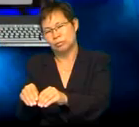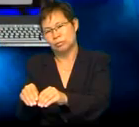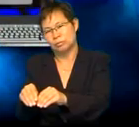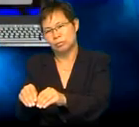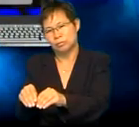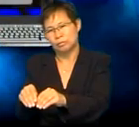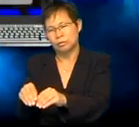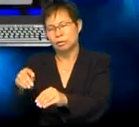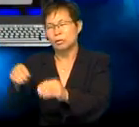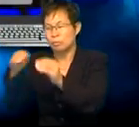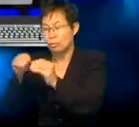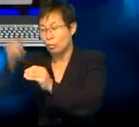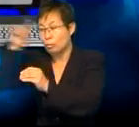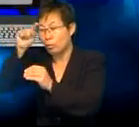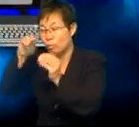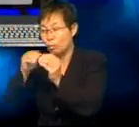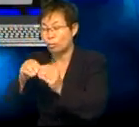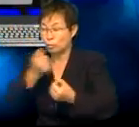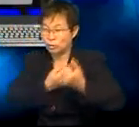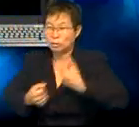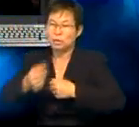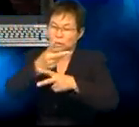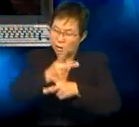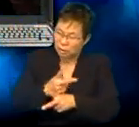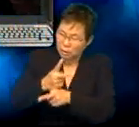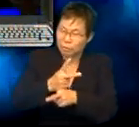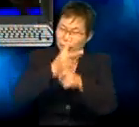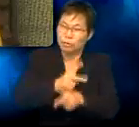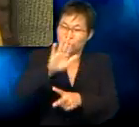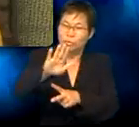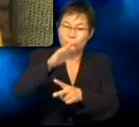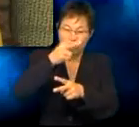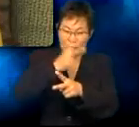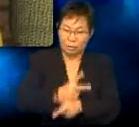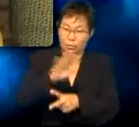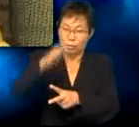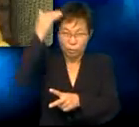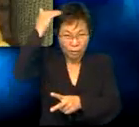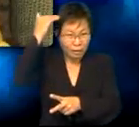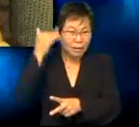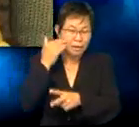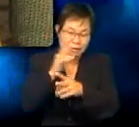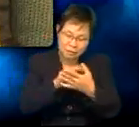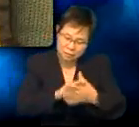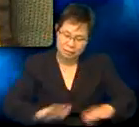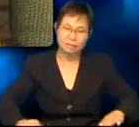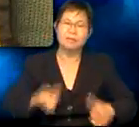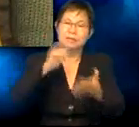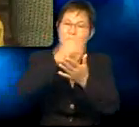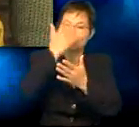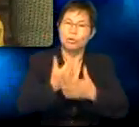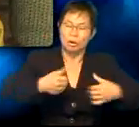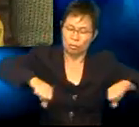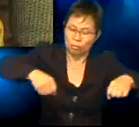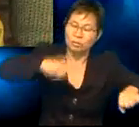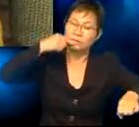extreme suffering. So, keep your head safe. So that is why motorcyclists